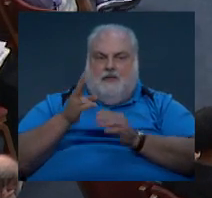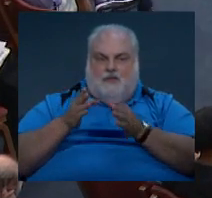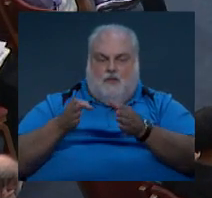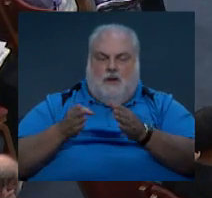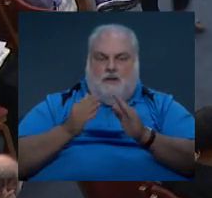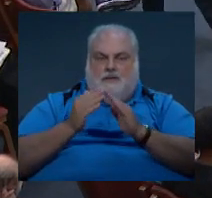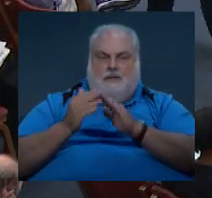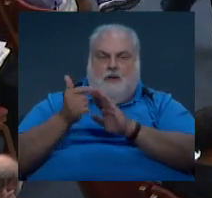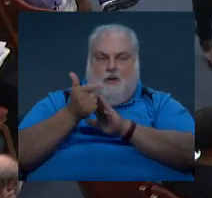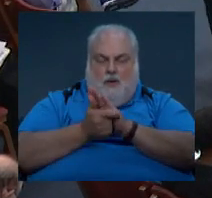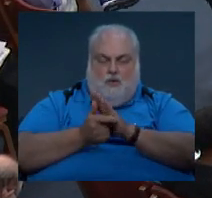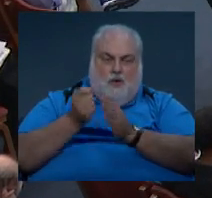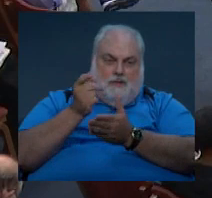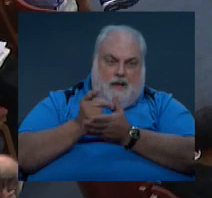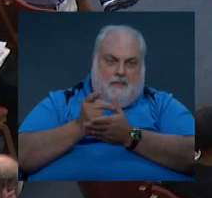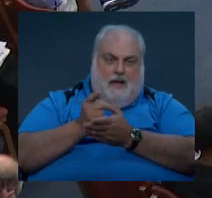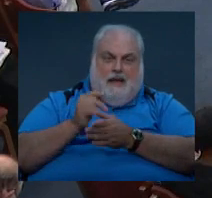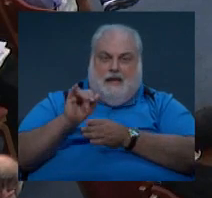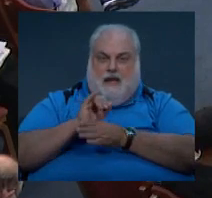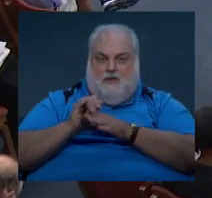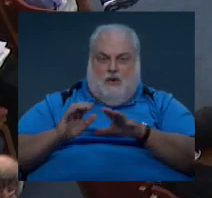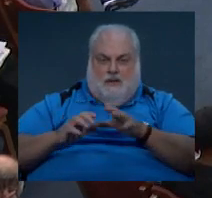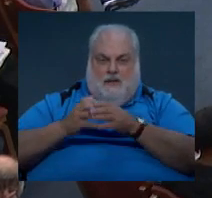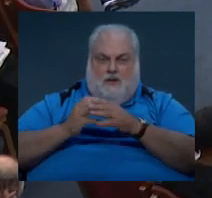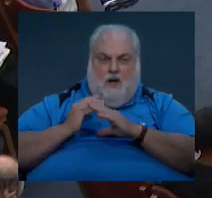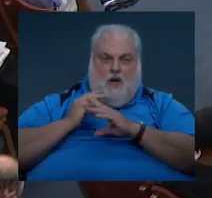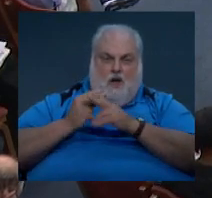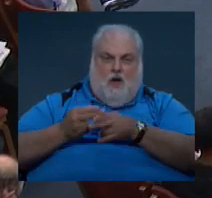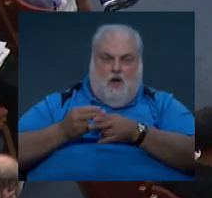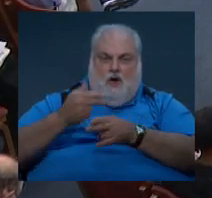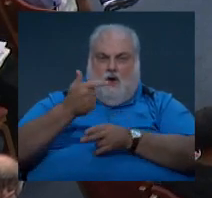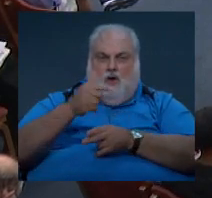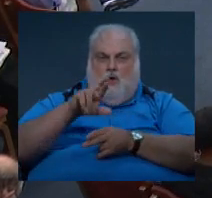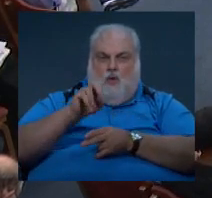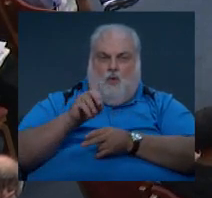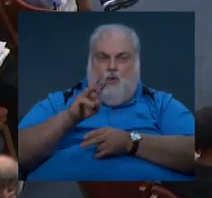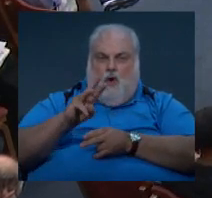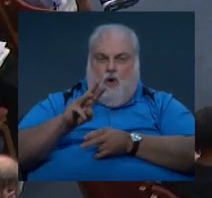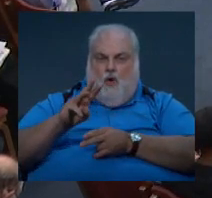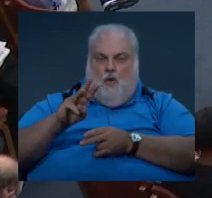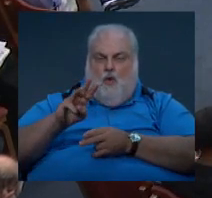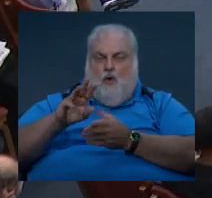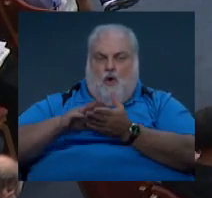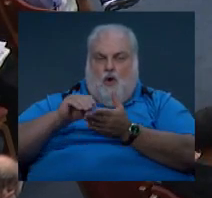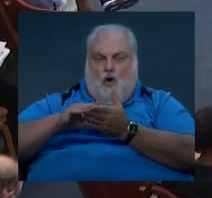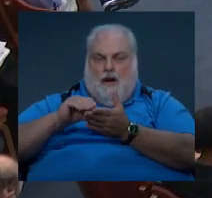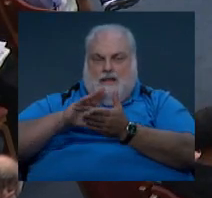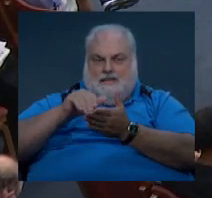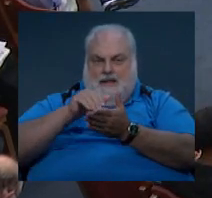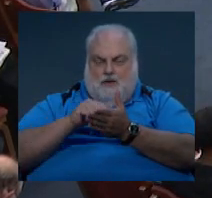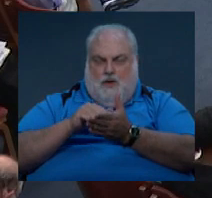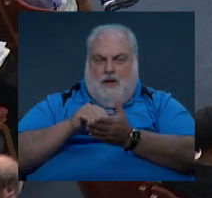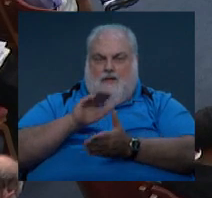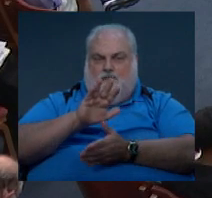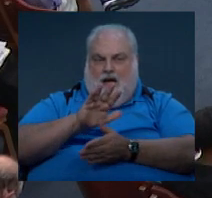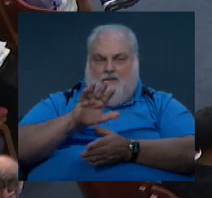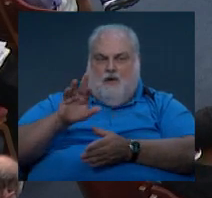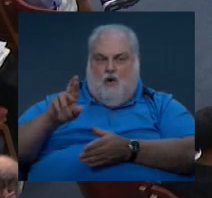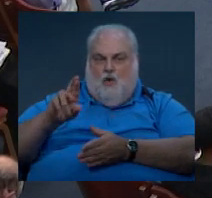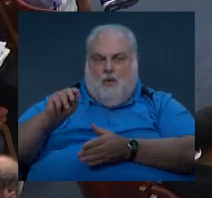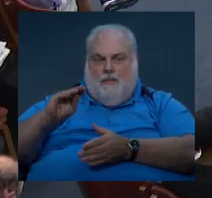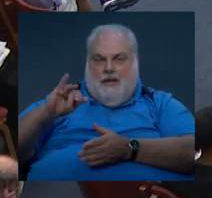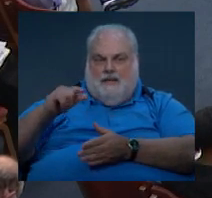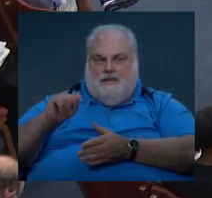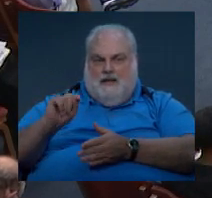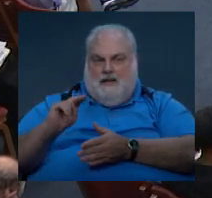development, establish a plan industrial district titled Grow Learning Center, revised short form PID, located at 5 Remington